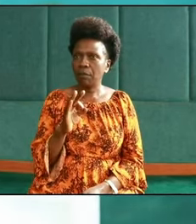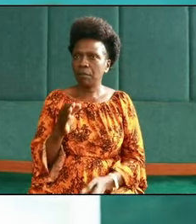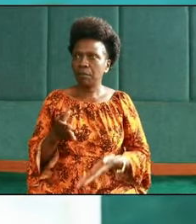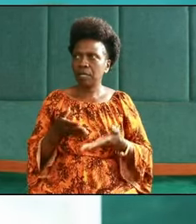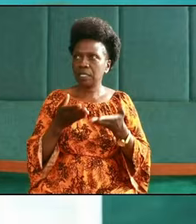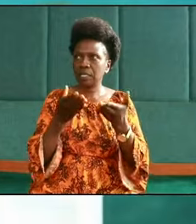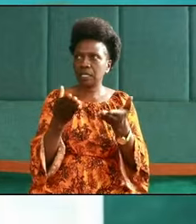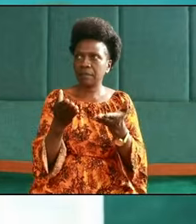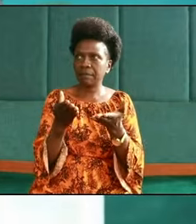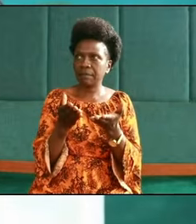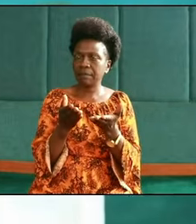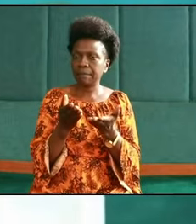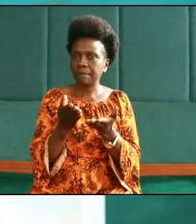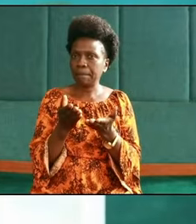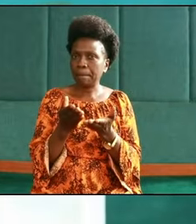presenting and